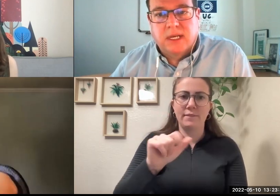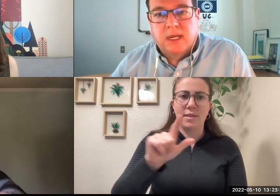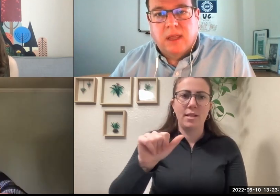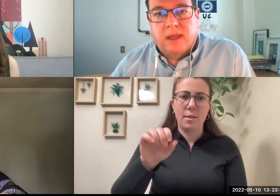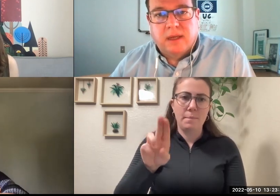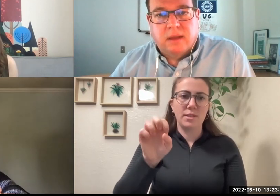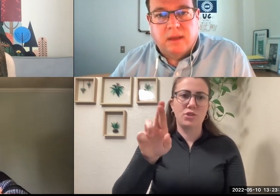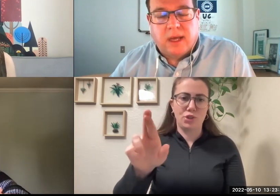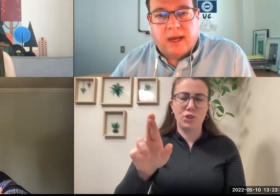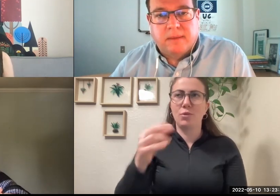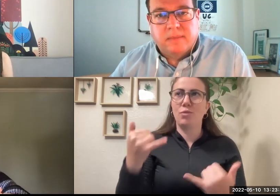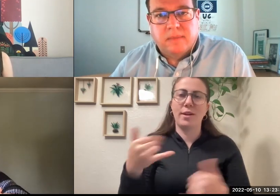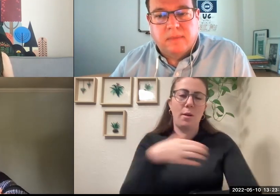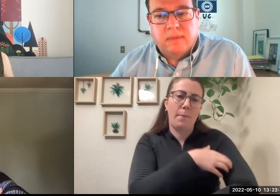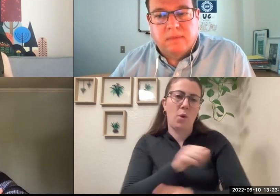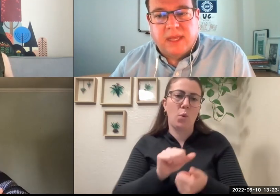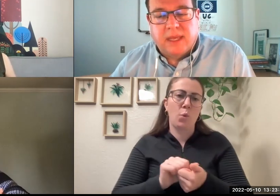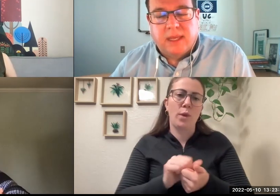Congress.